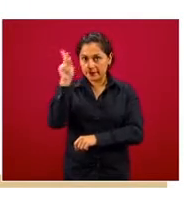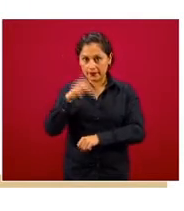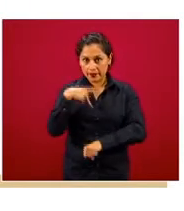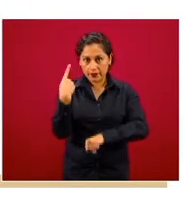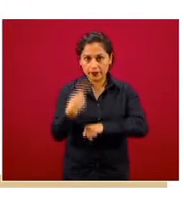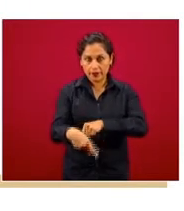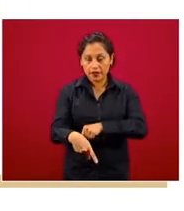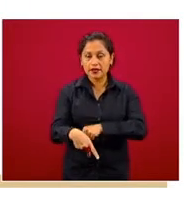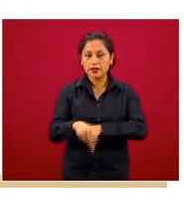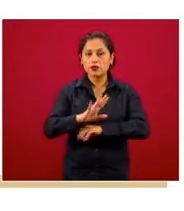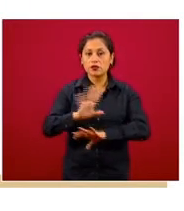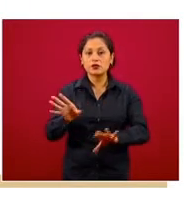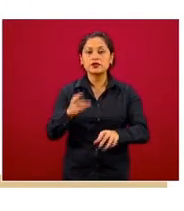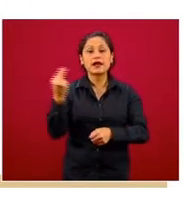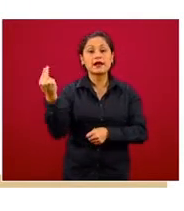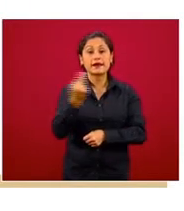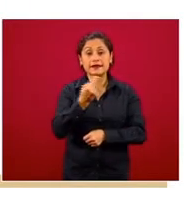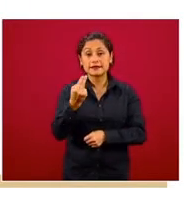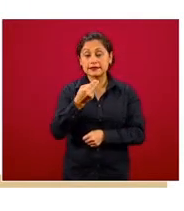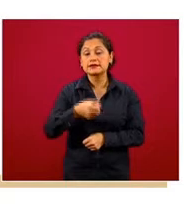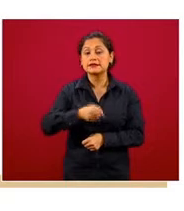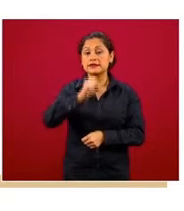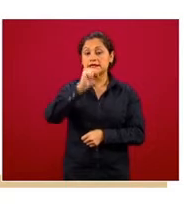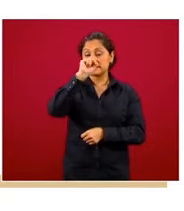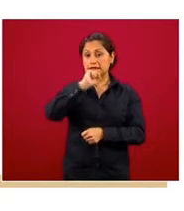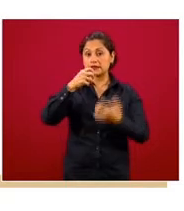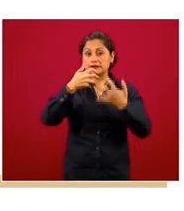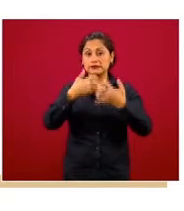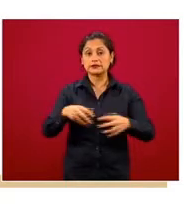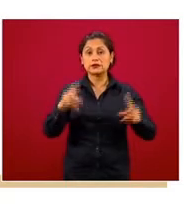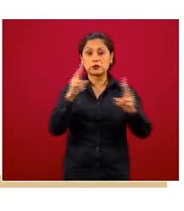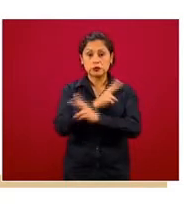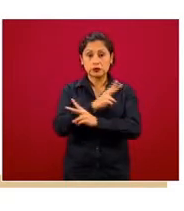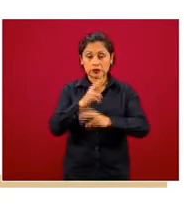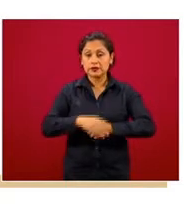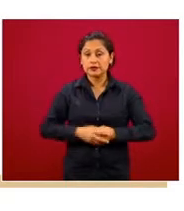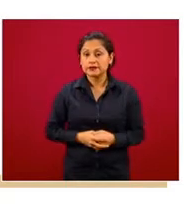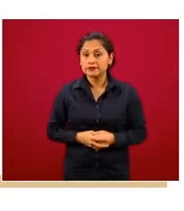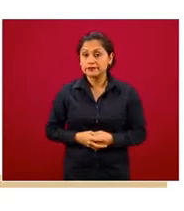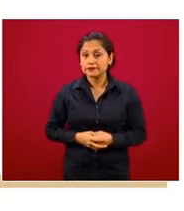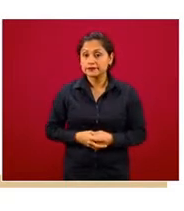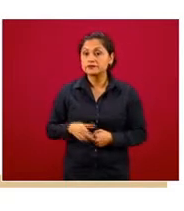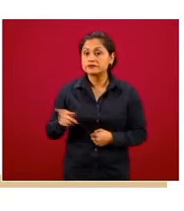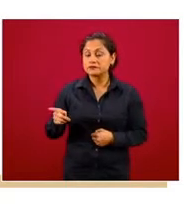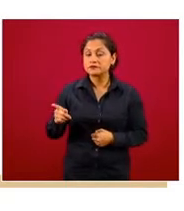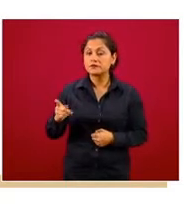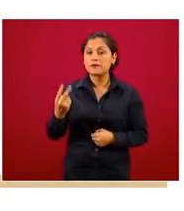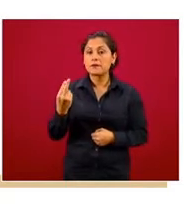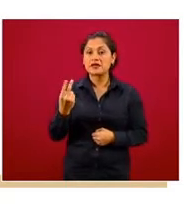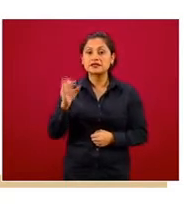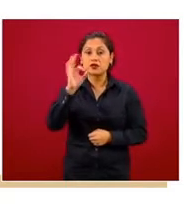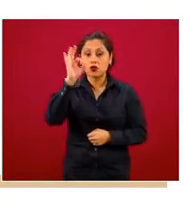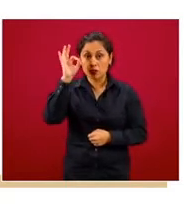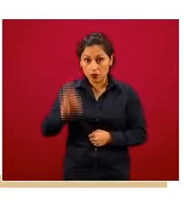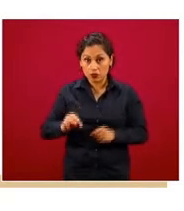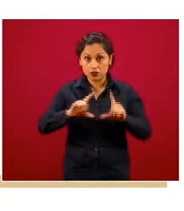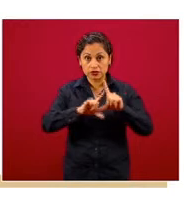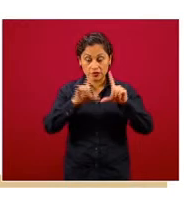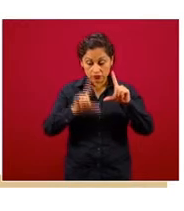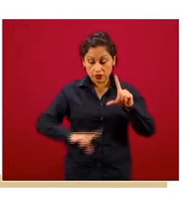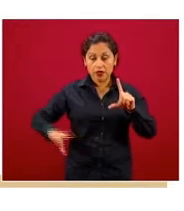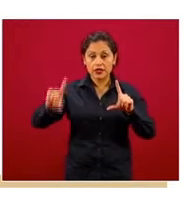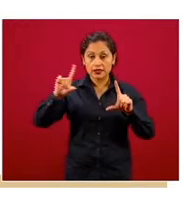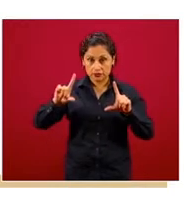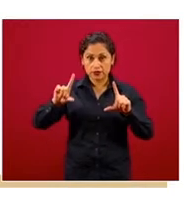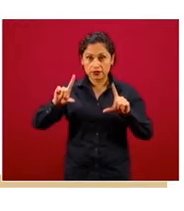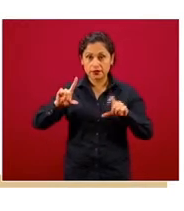more complications, or who are having respiratory failure, so that they will need to be put on a ventilator. 55% is the